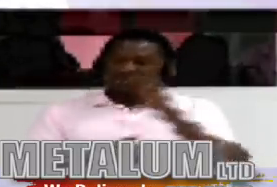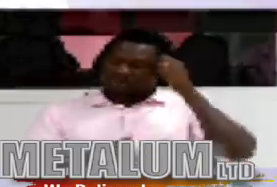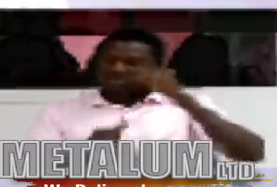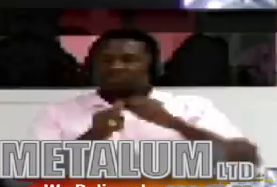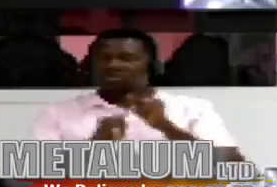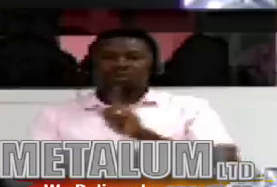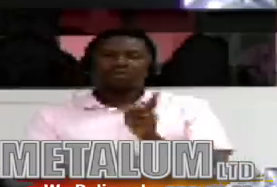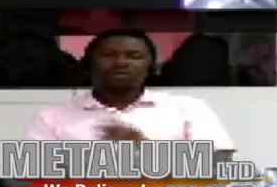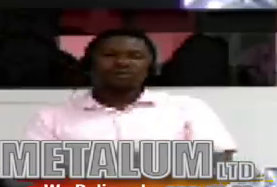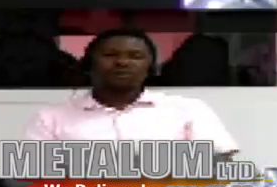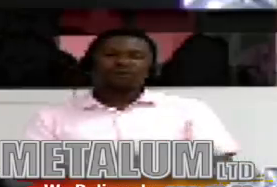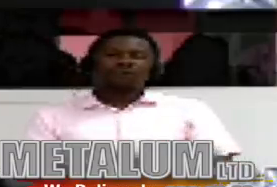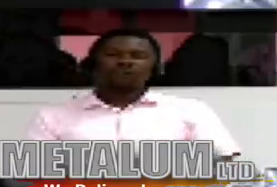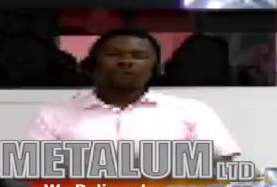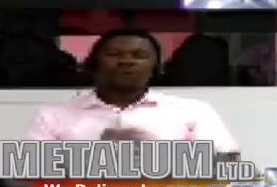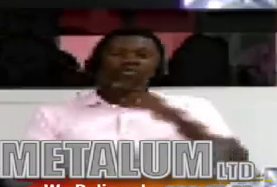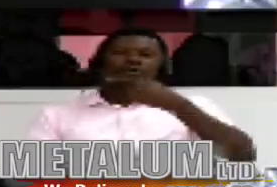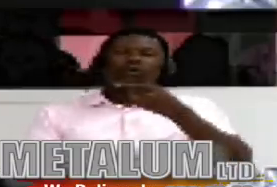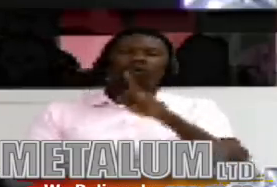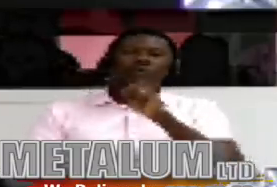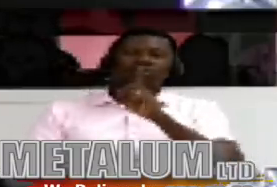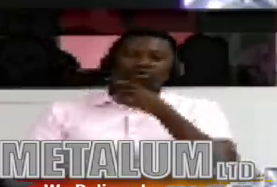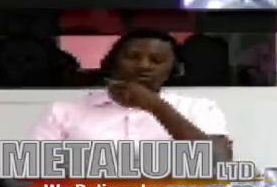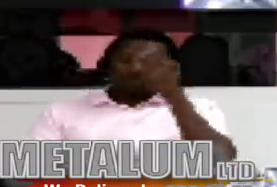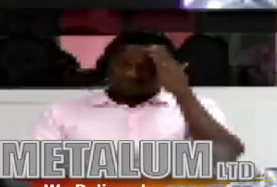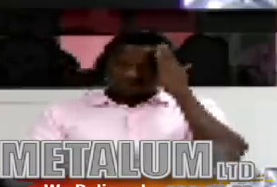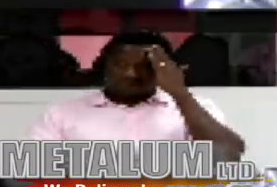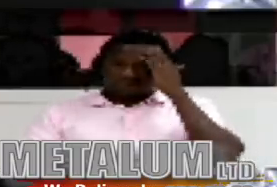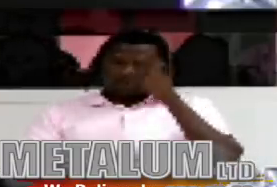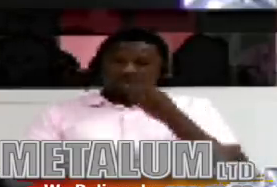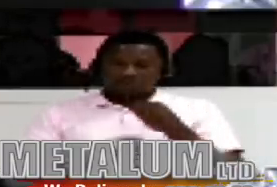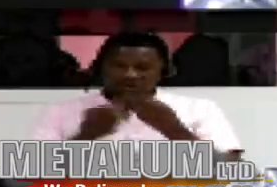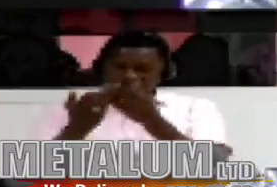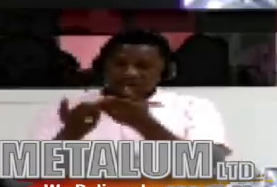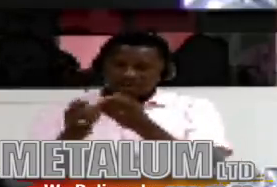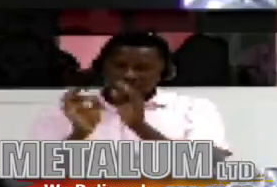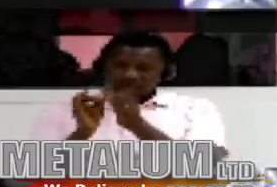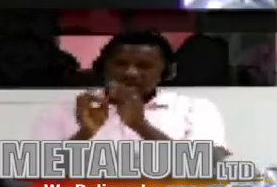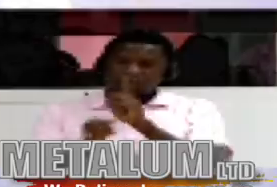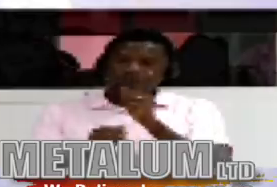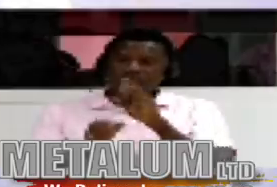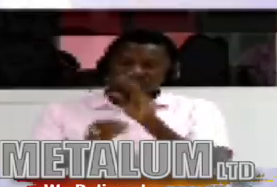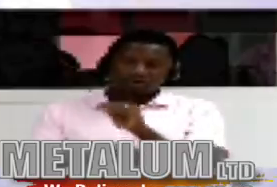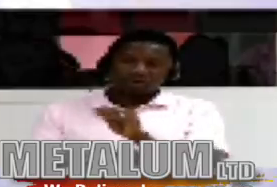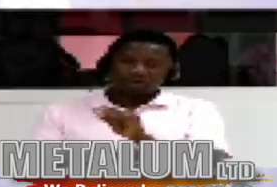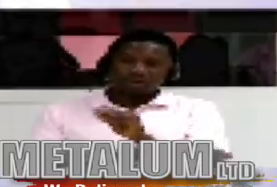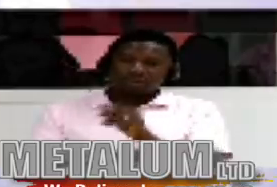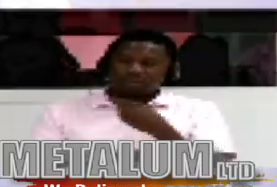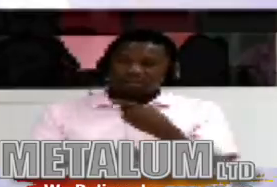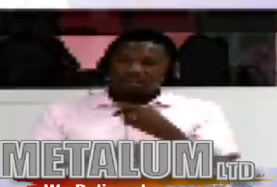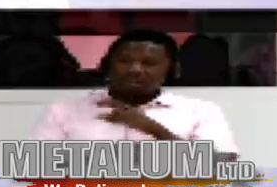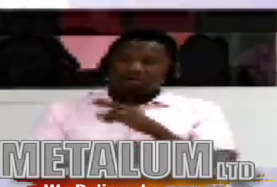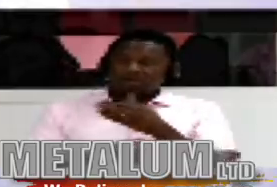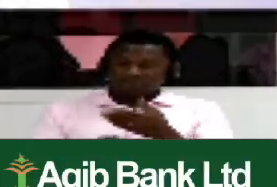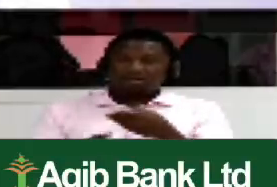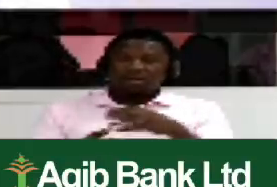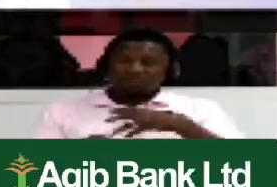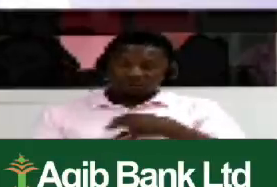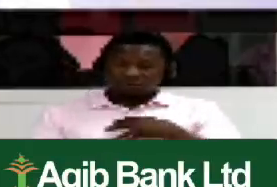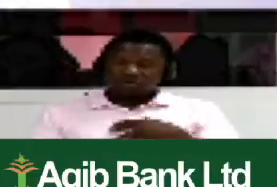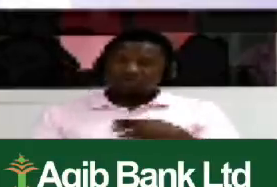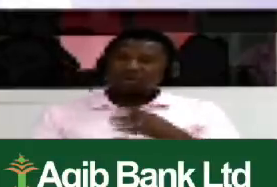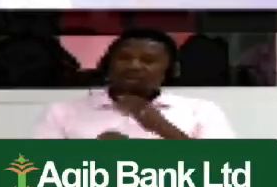So from what you know, you informed them of what you were doing. They seemed willing to assist by giving a